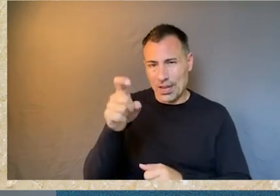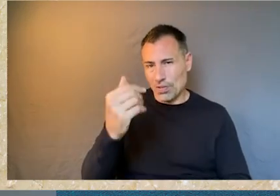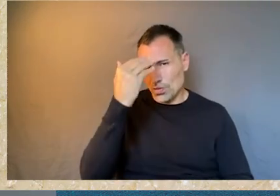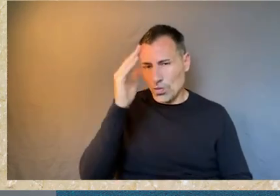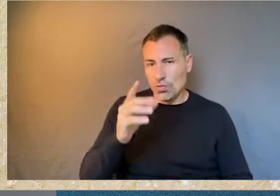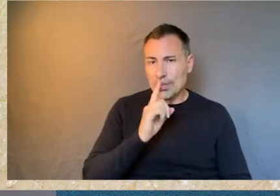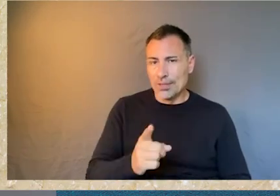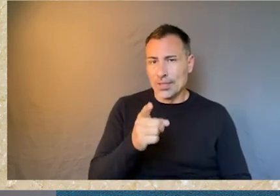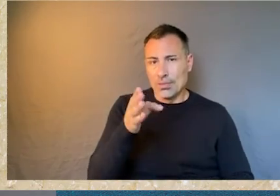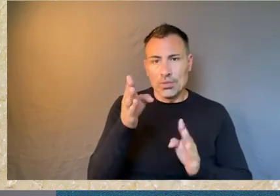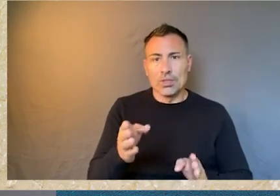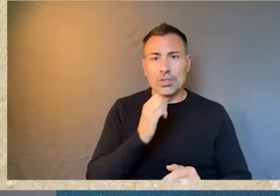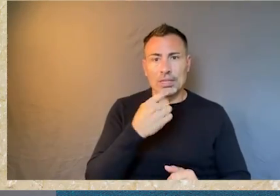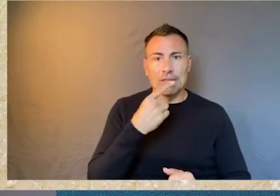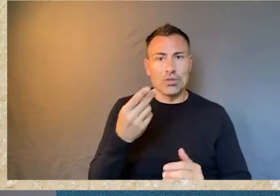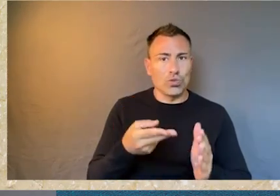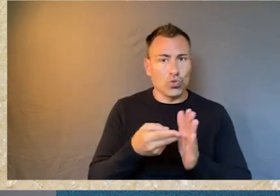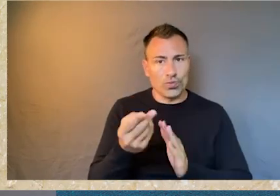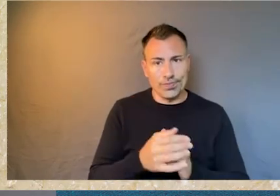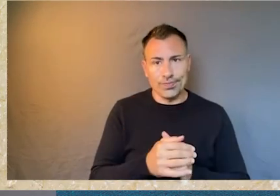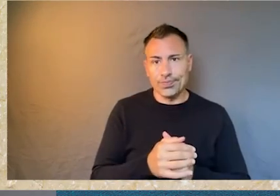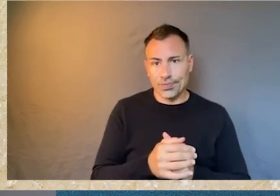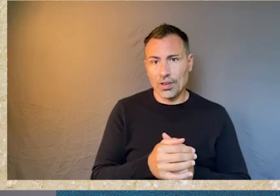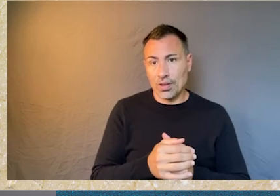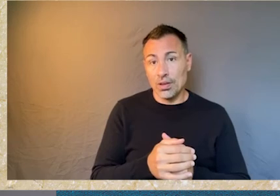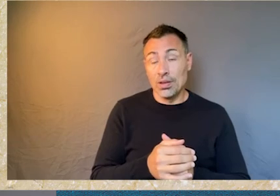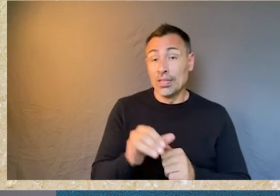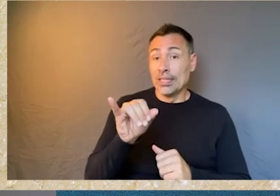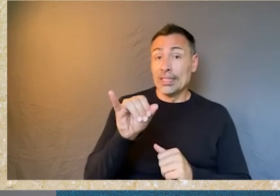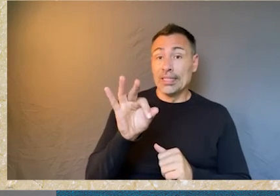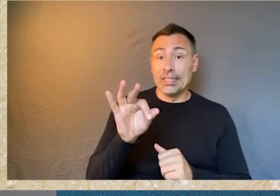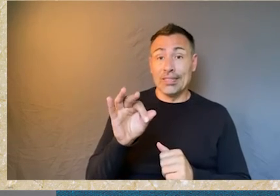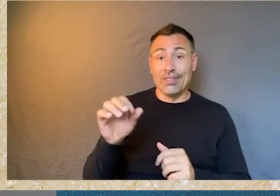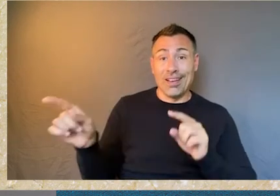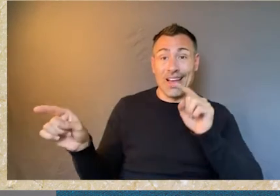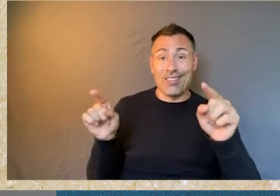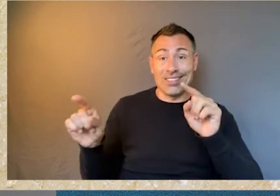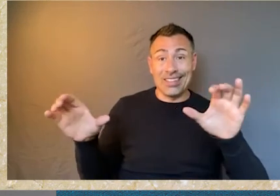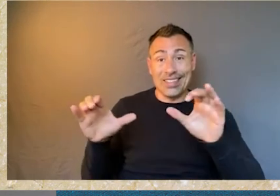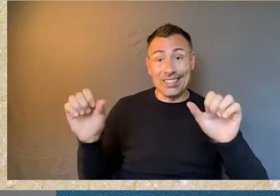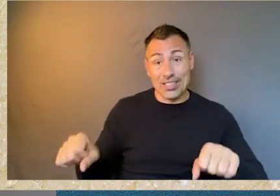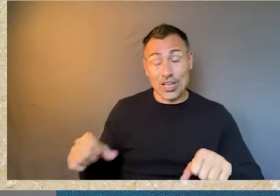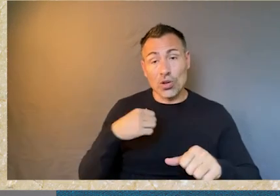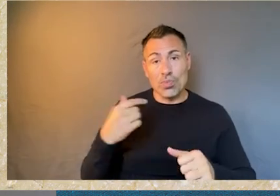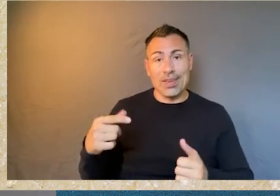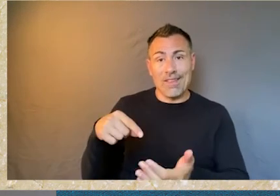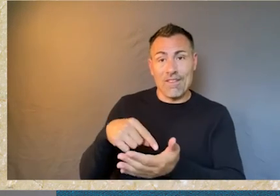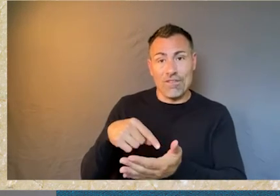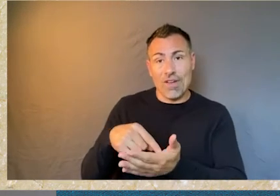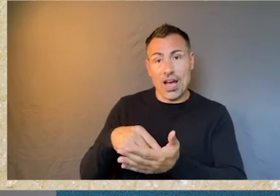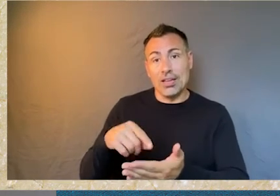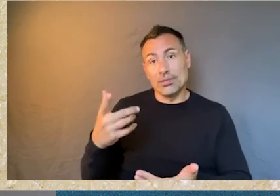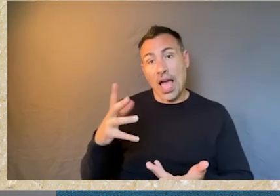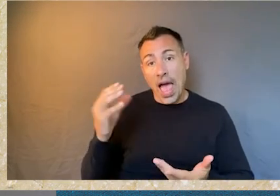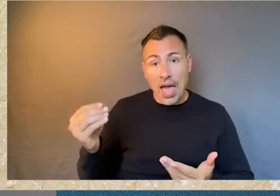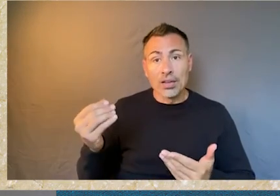that someone's not telling the truth. And if either side does it, there can be a fine in community service hours, and that's a state